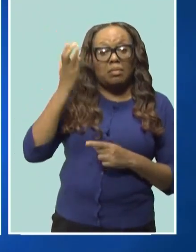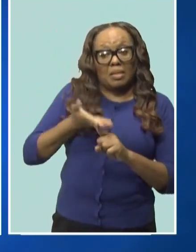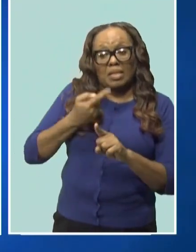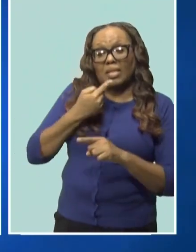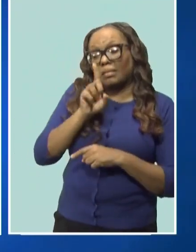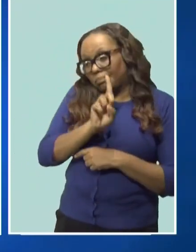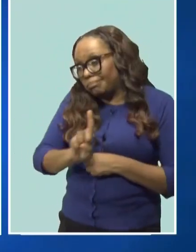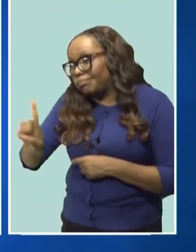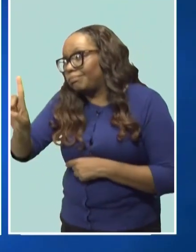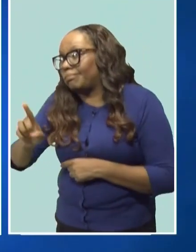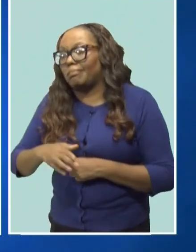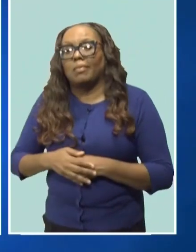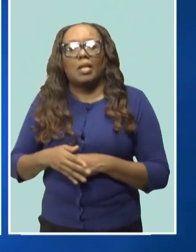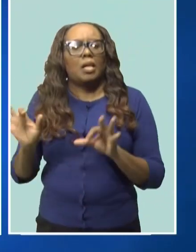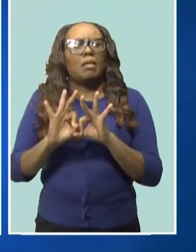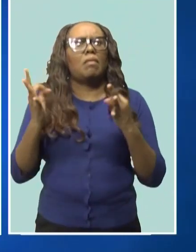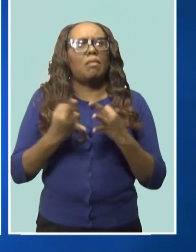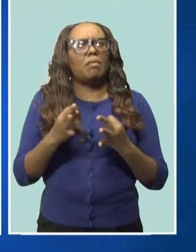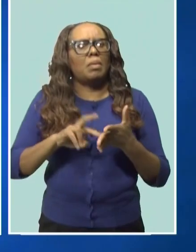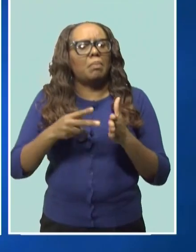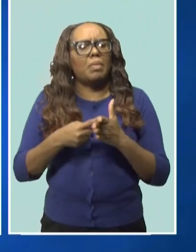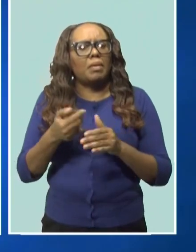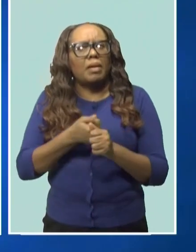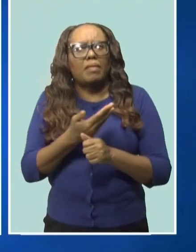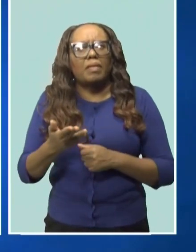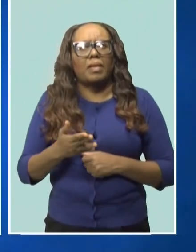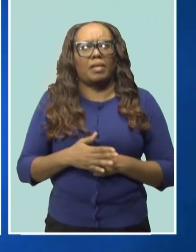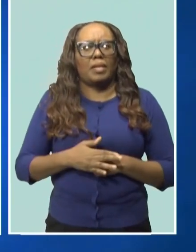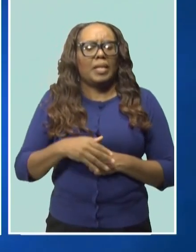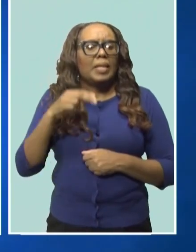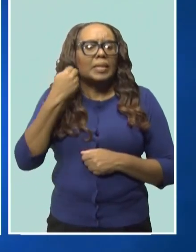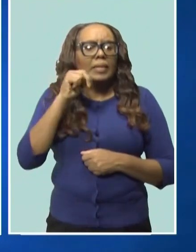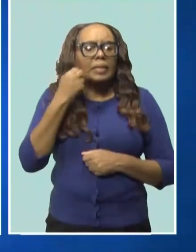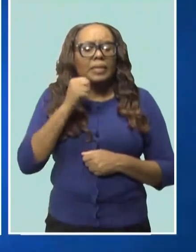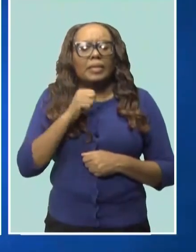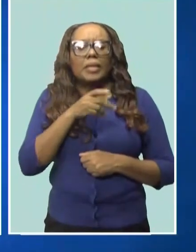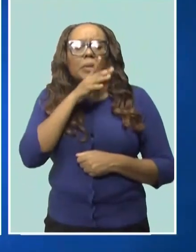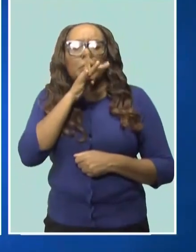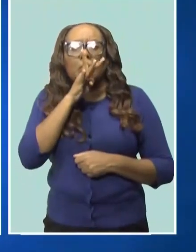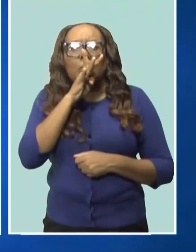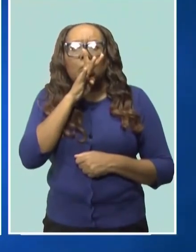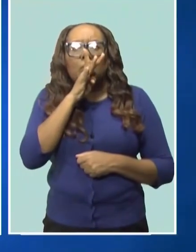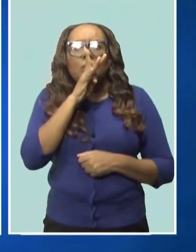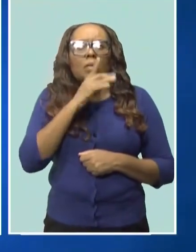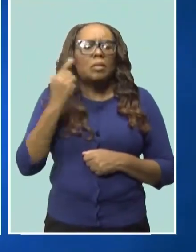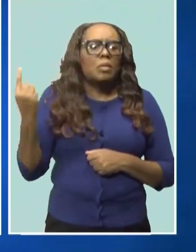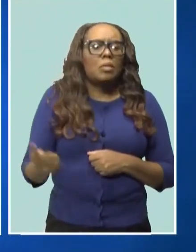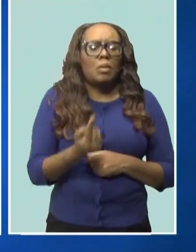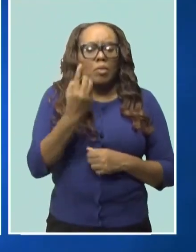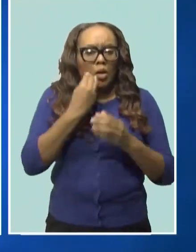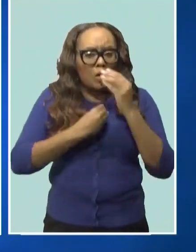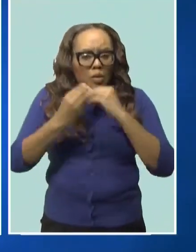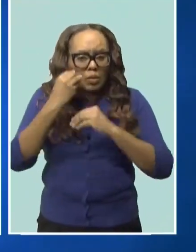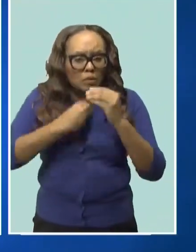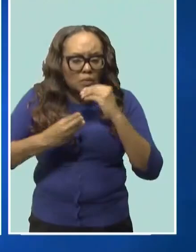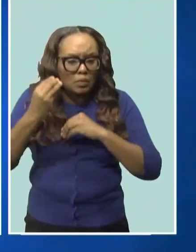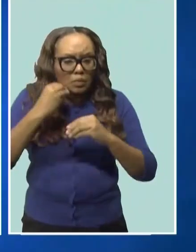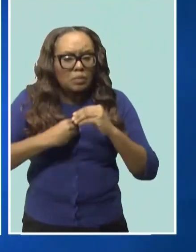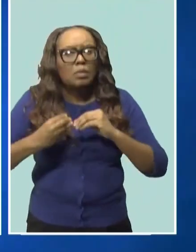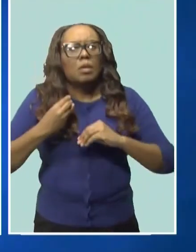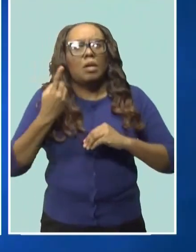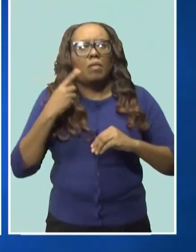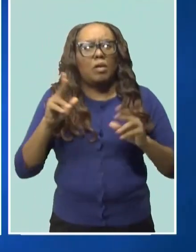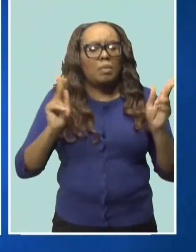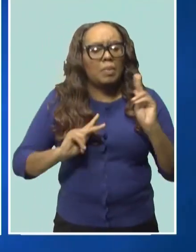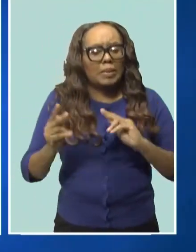said. Family meant everything to Charlie, and niece Gail Grant spoke to how there was always food on the Tichborne table and